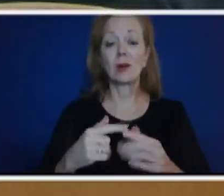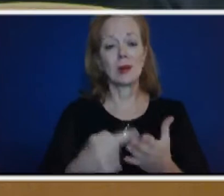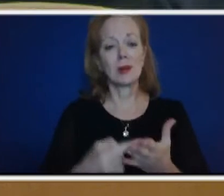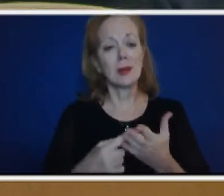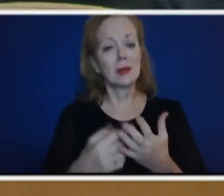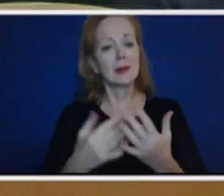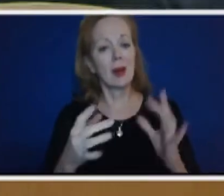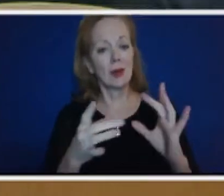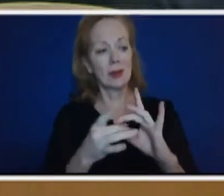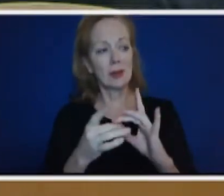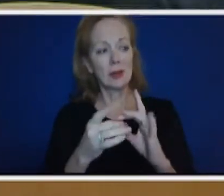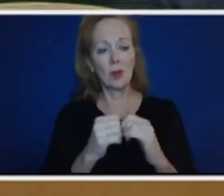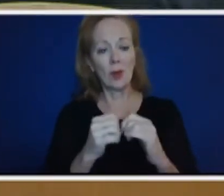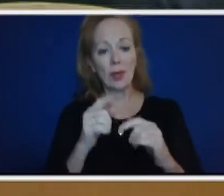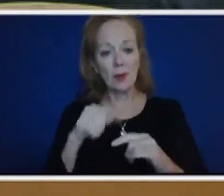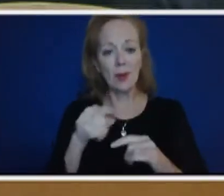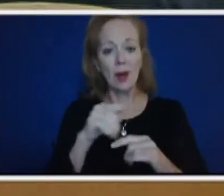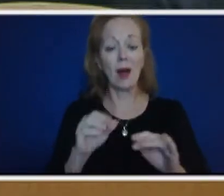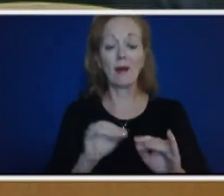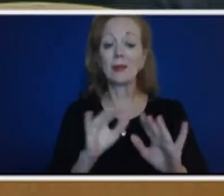connected with them. Obviously,